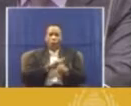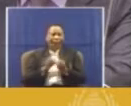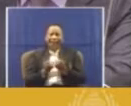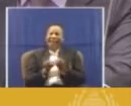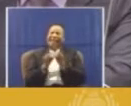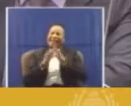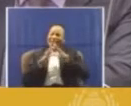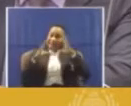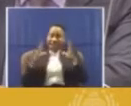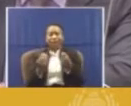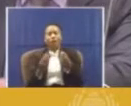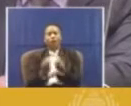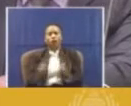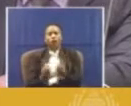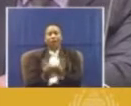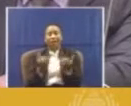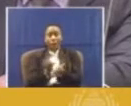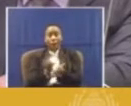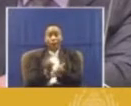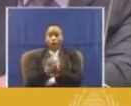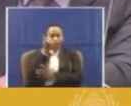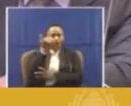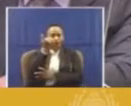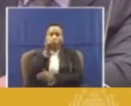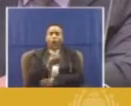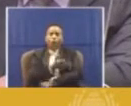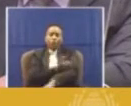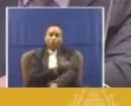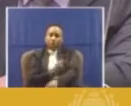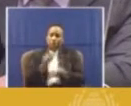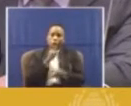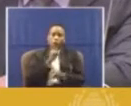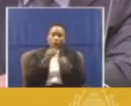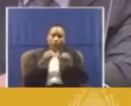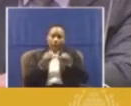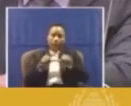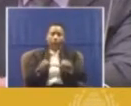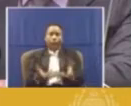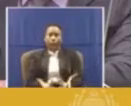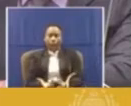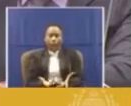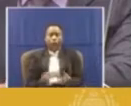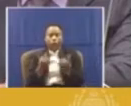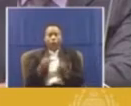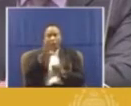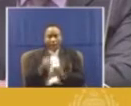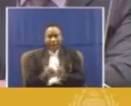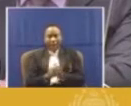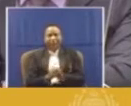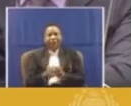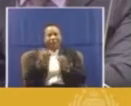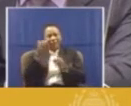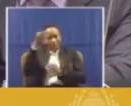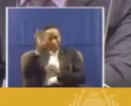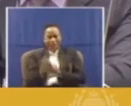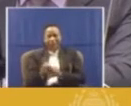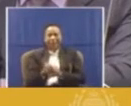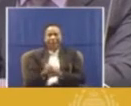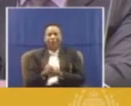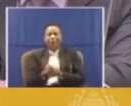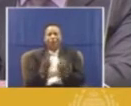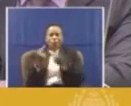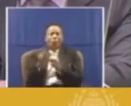addicted. So I want to know, Mr. President, what should happen to show government that the matter is